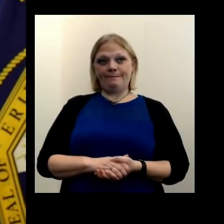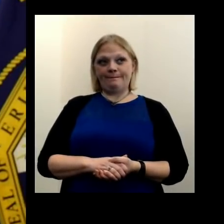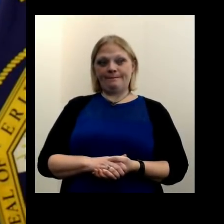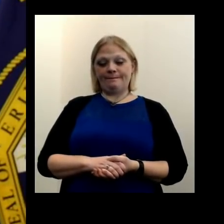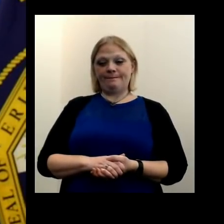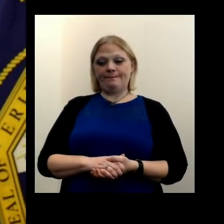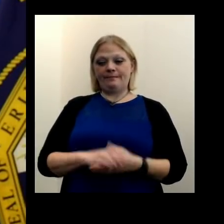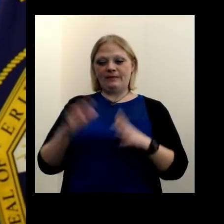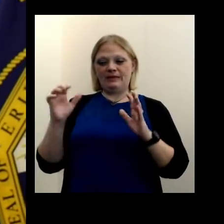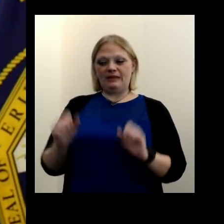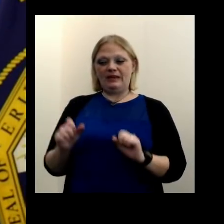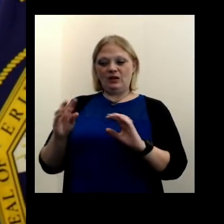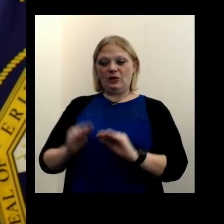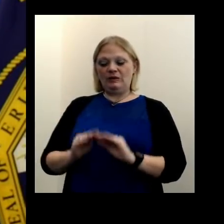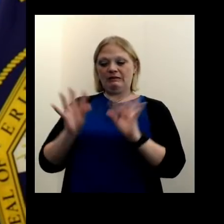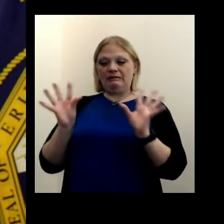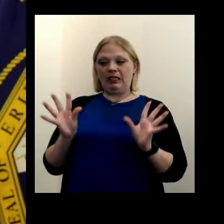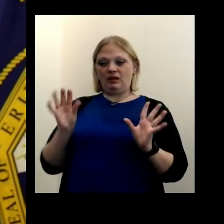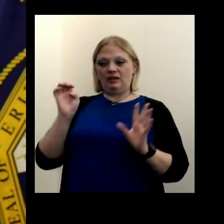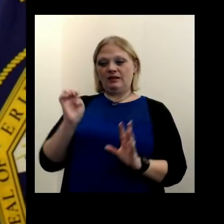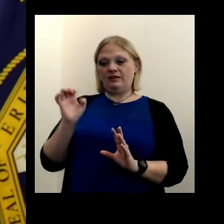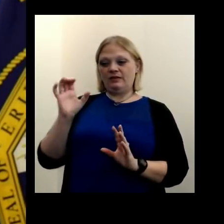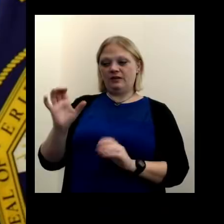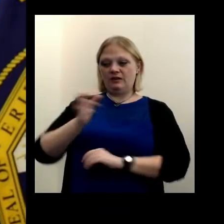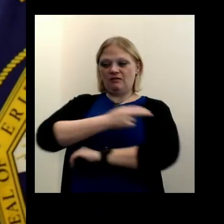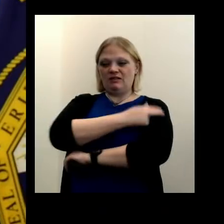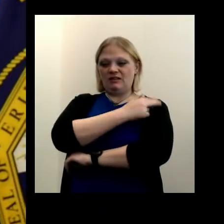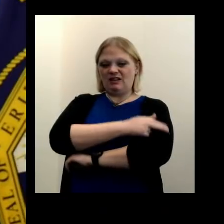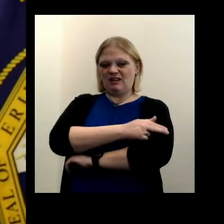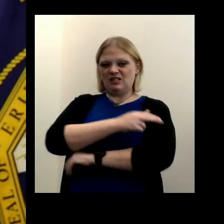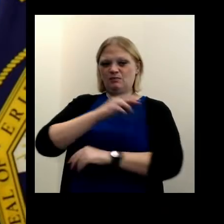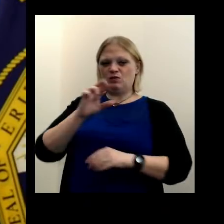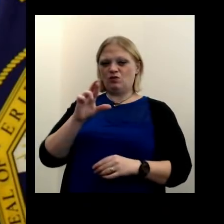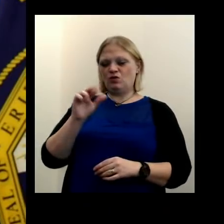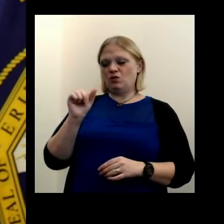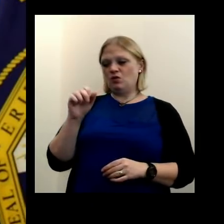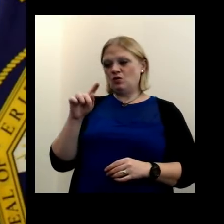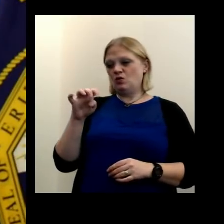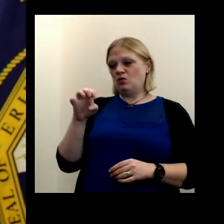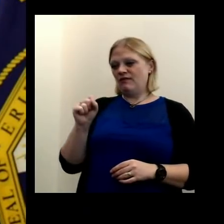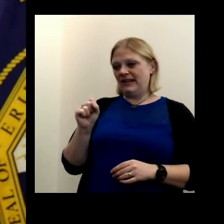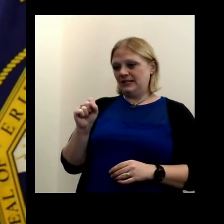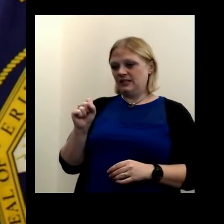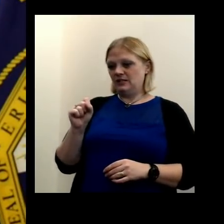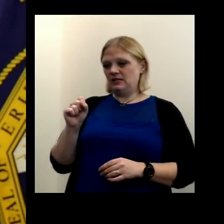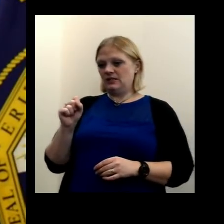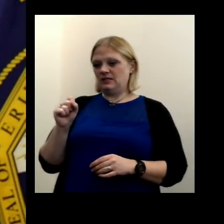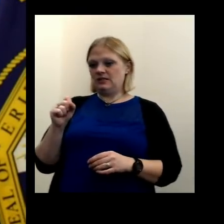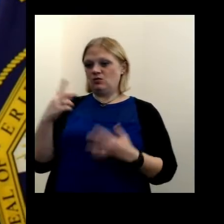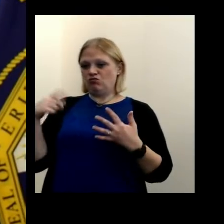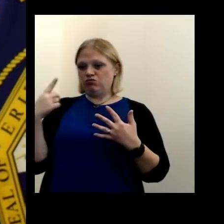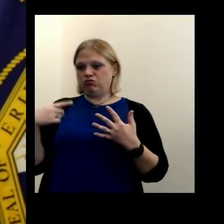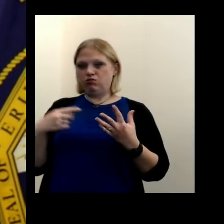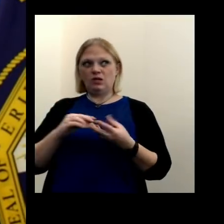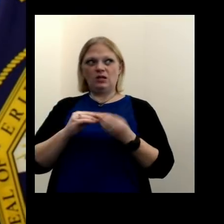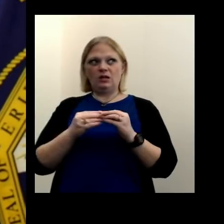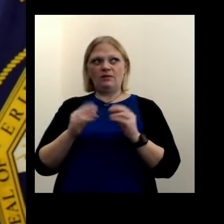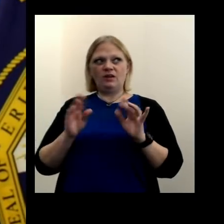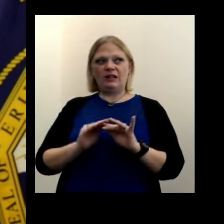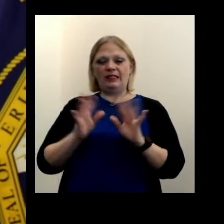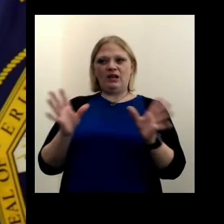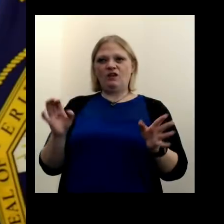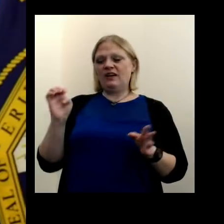Can you just clarify Erie County's hospitalization rate? You were going through the numbers, and I just want to clarify Erie